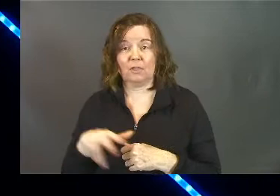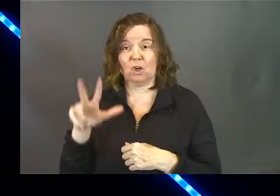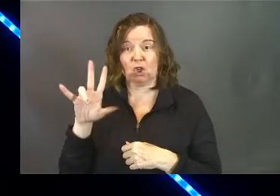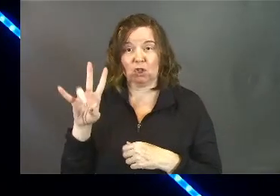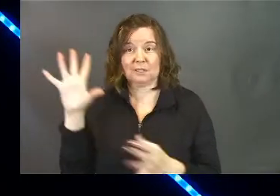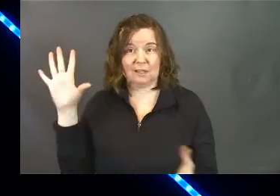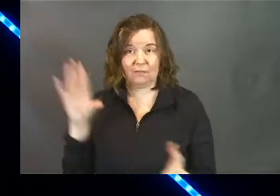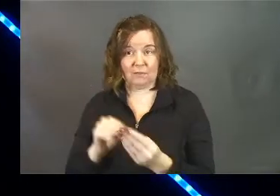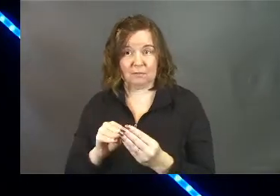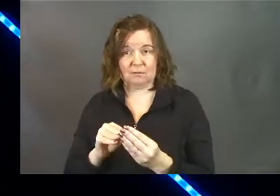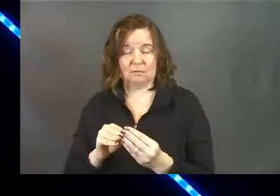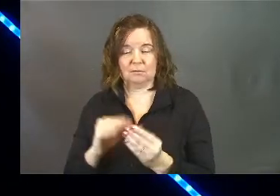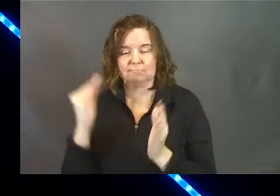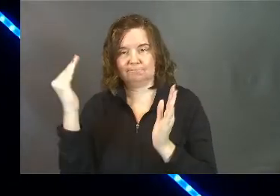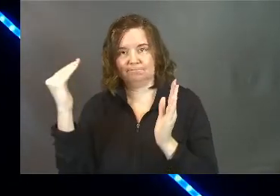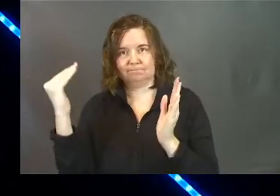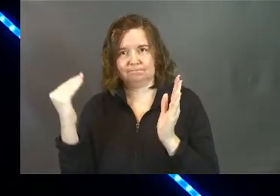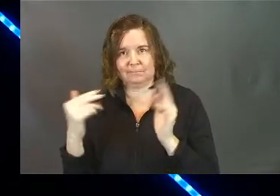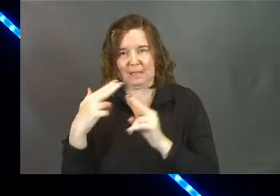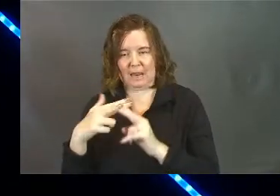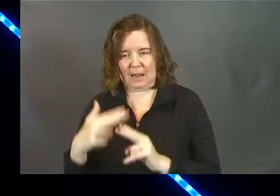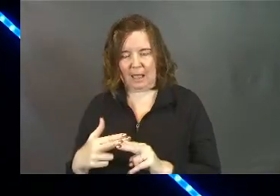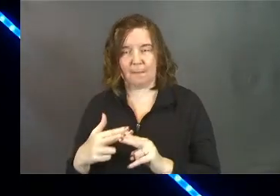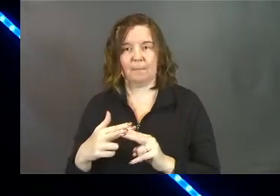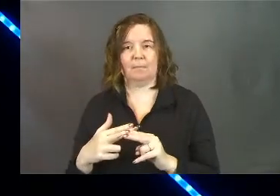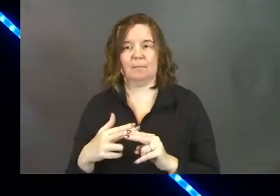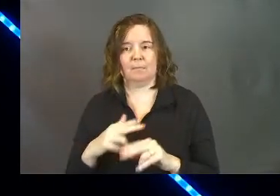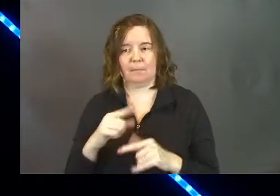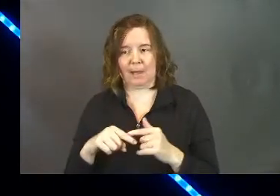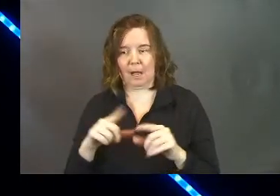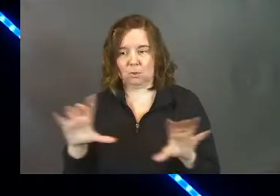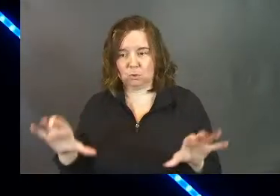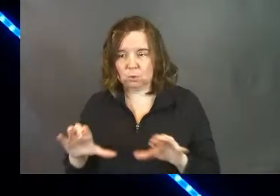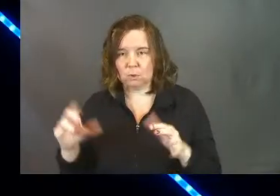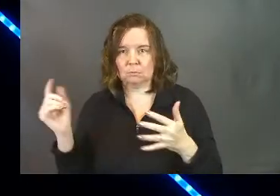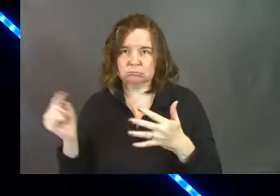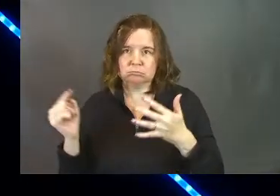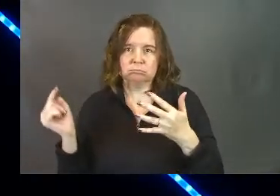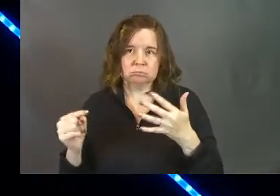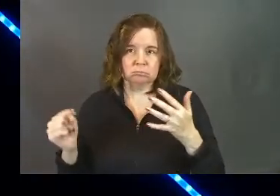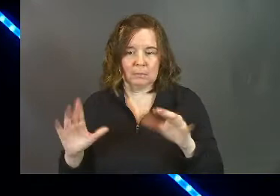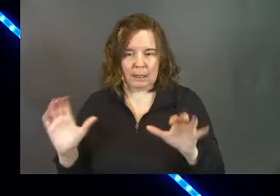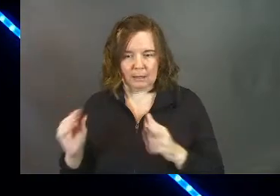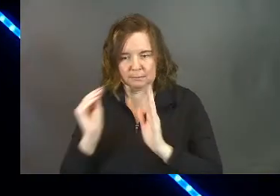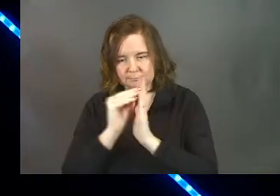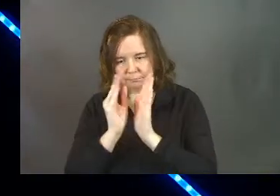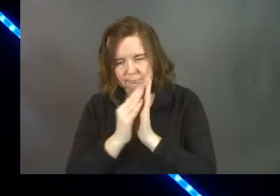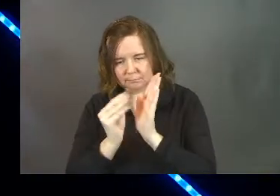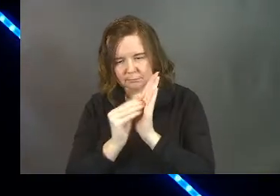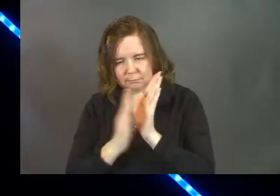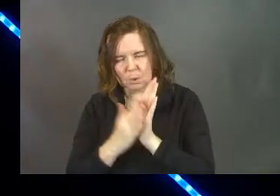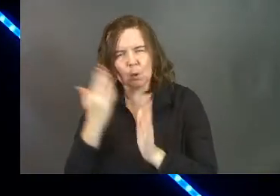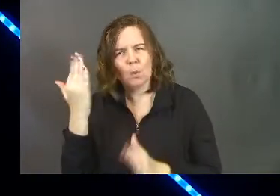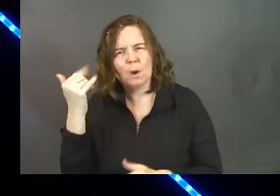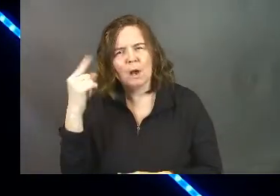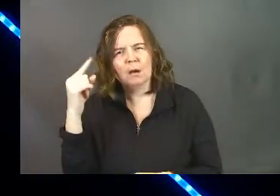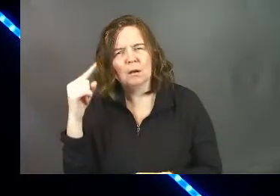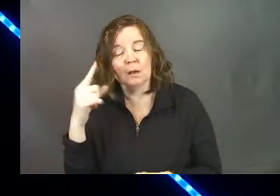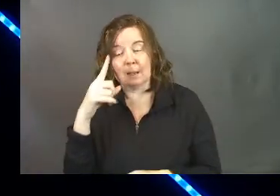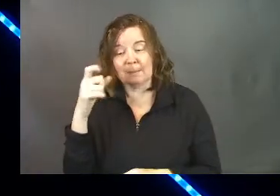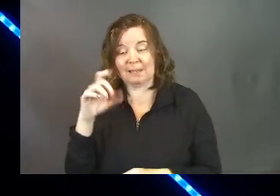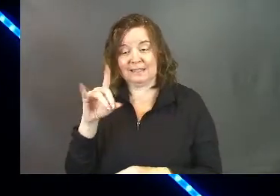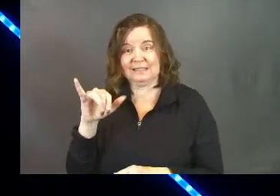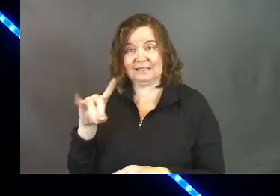of them. Lists them all by name. Lists them all by the exploits that they've been a part of. Why does it do that? It does that